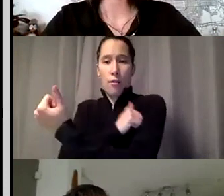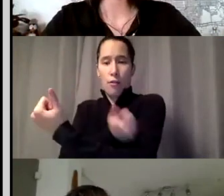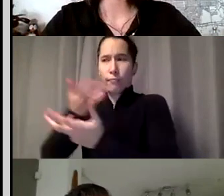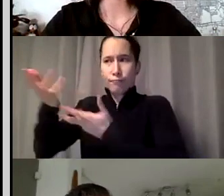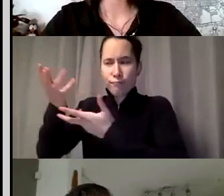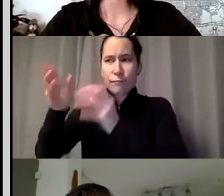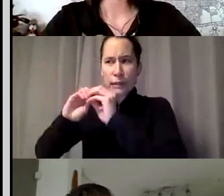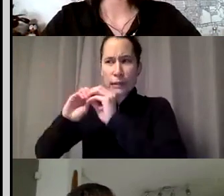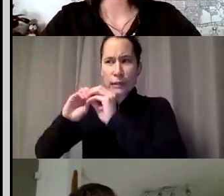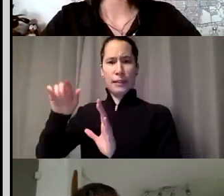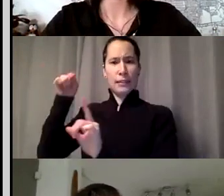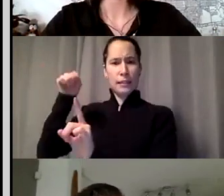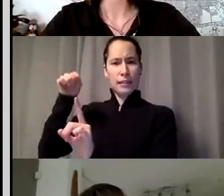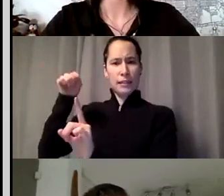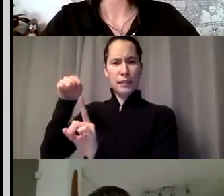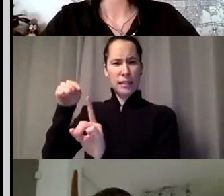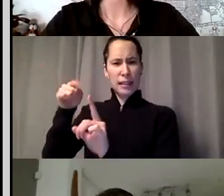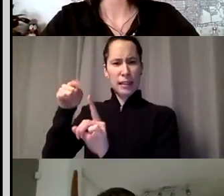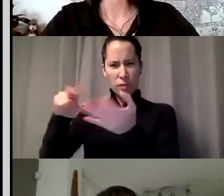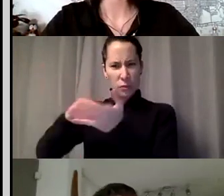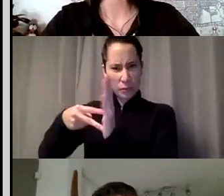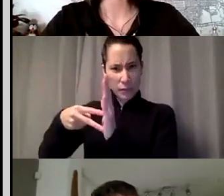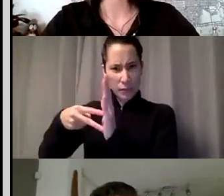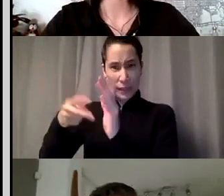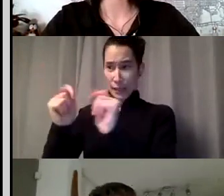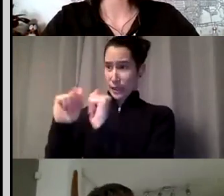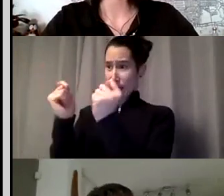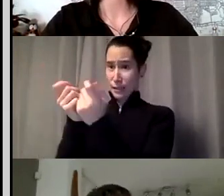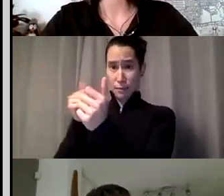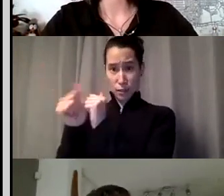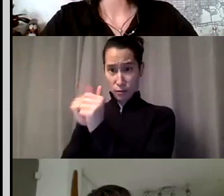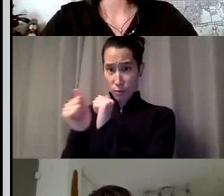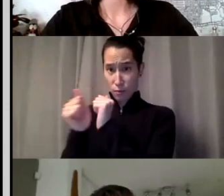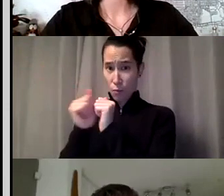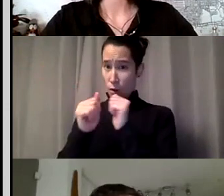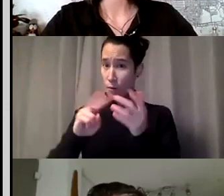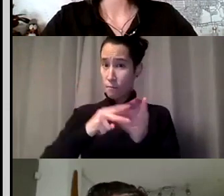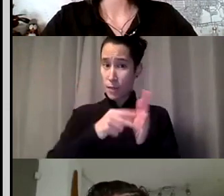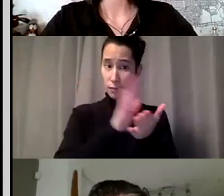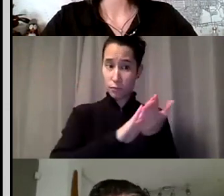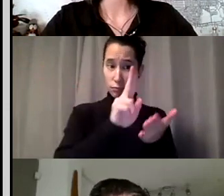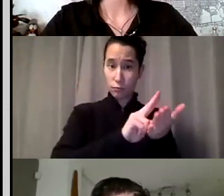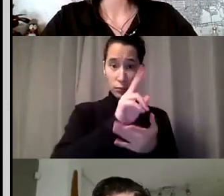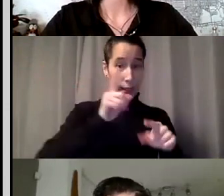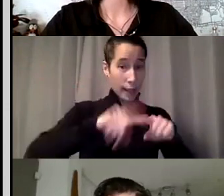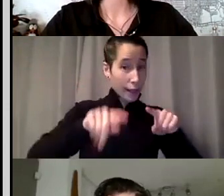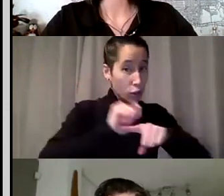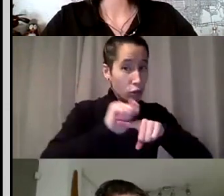clear that language up, so intercollegiate sport can continue to train in some capacity.